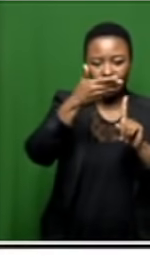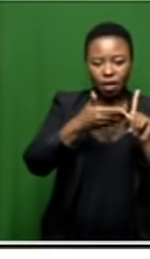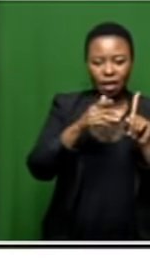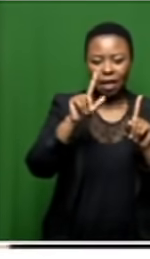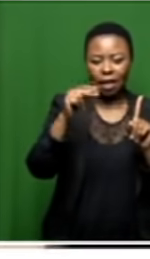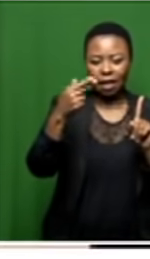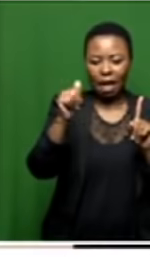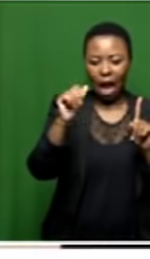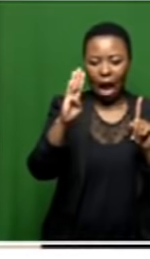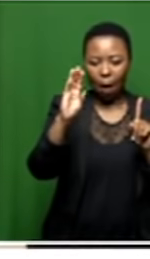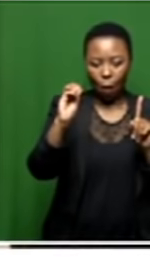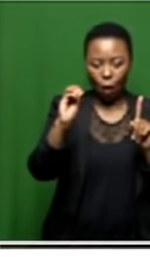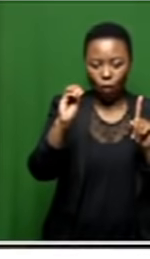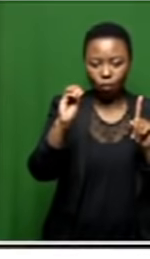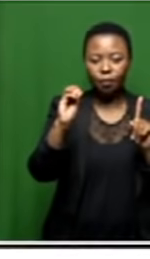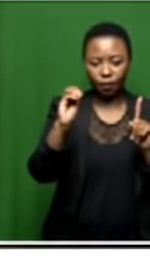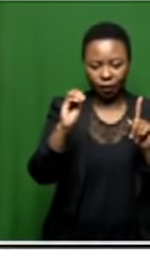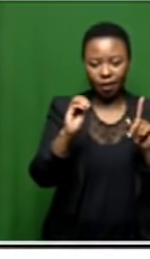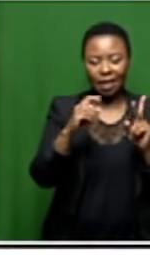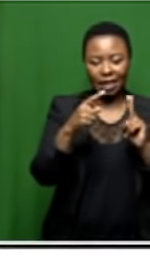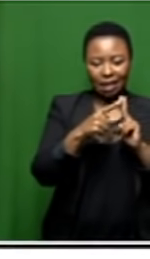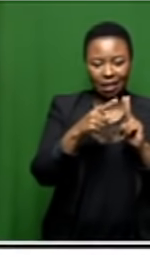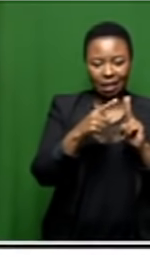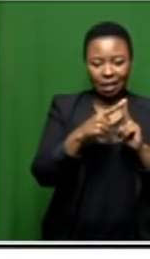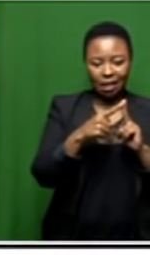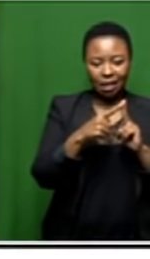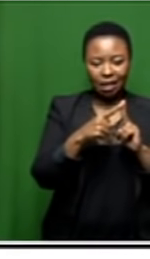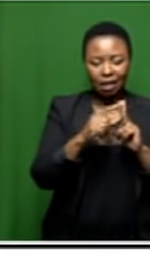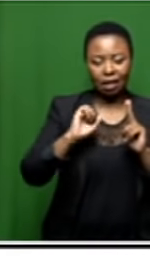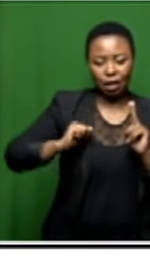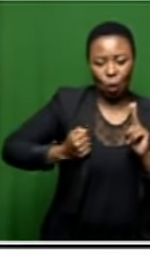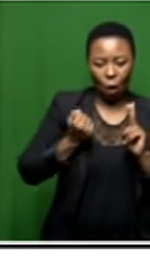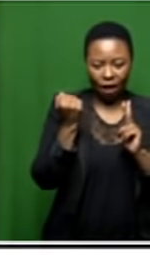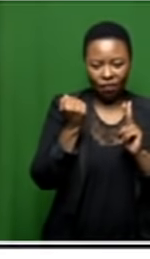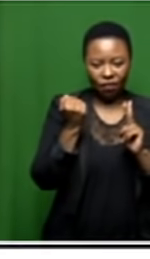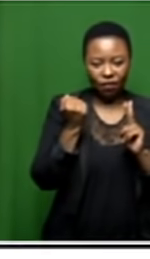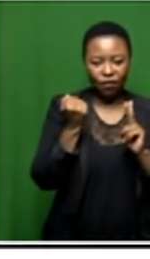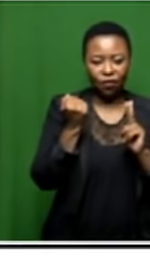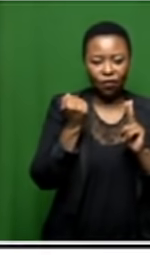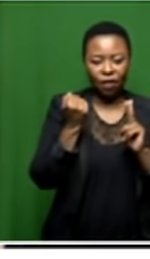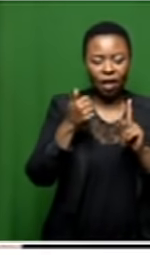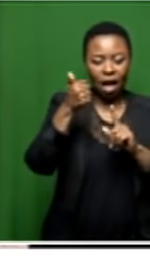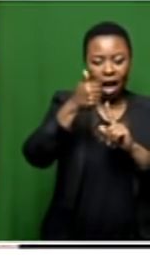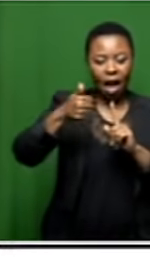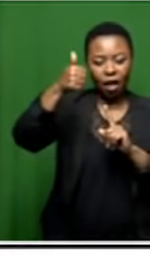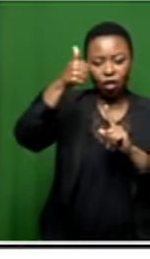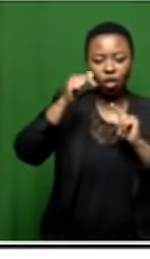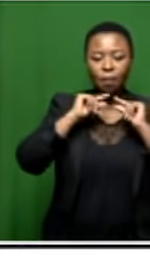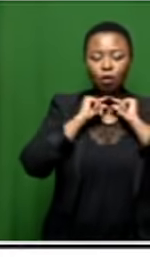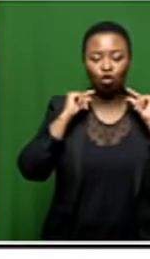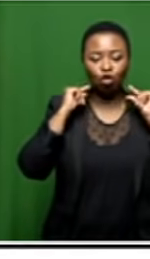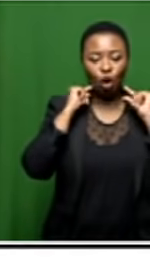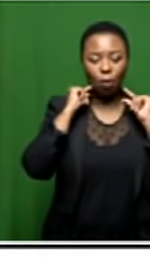Makgoba receiving it, as well as the wife of Archbishop Desmond